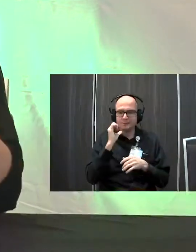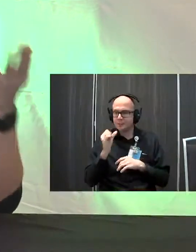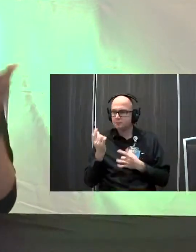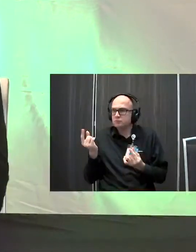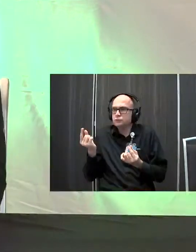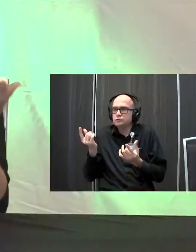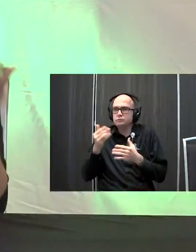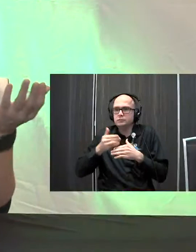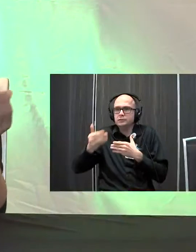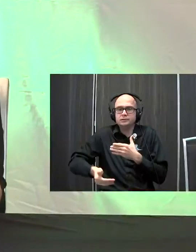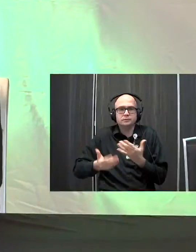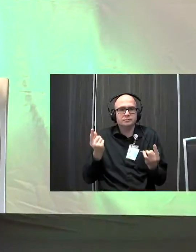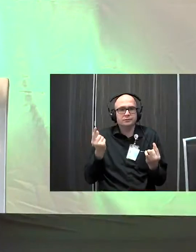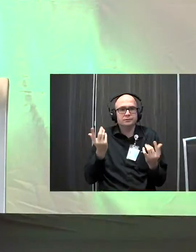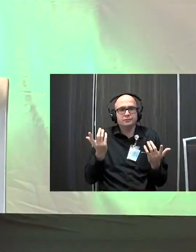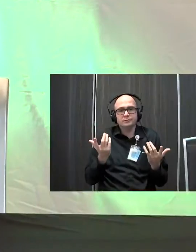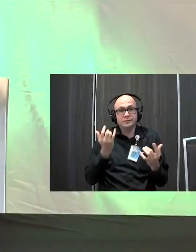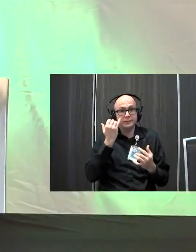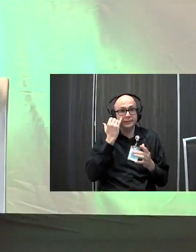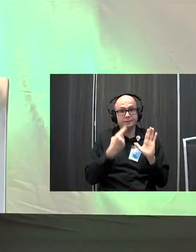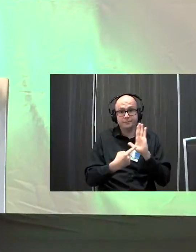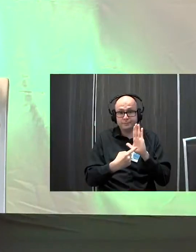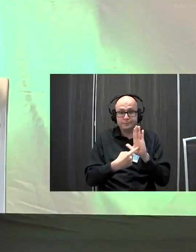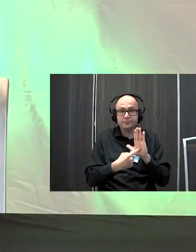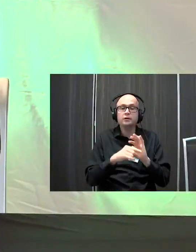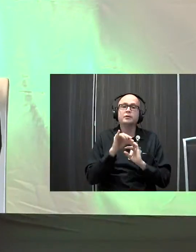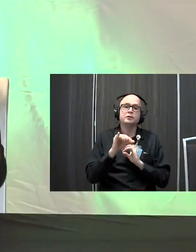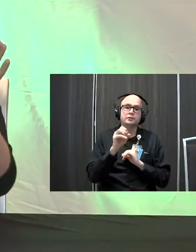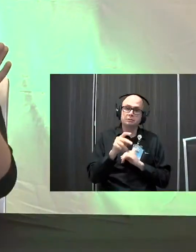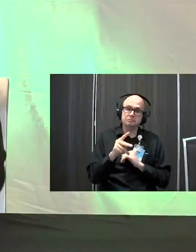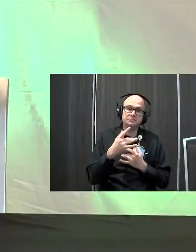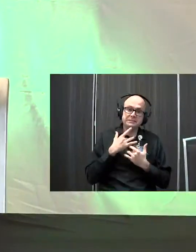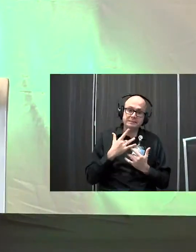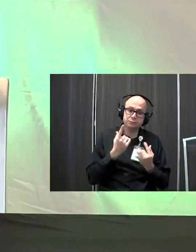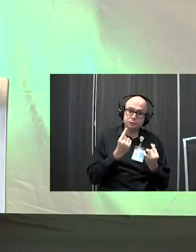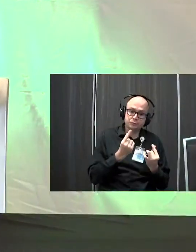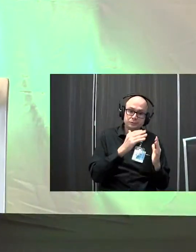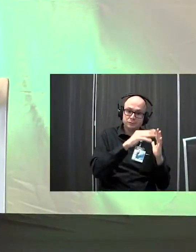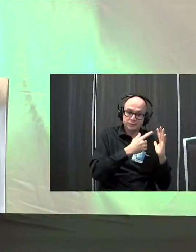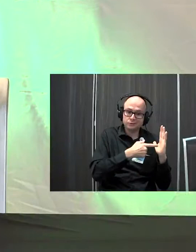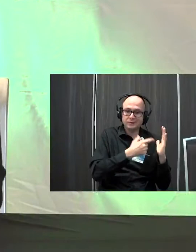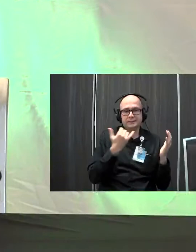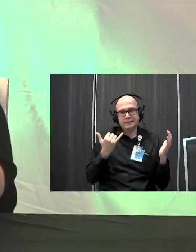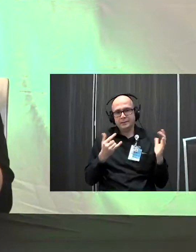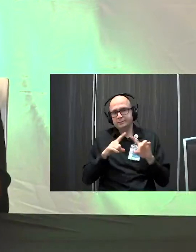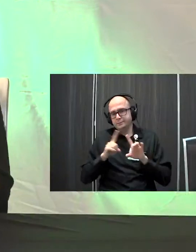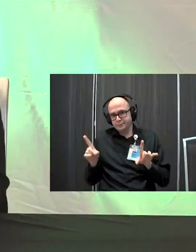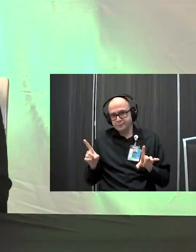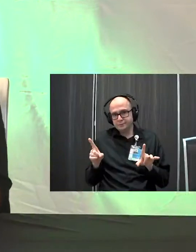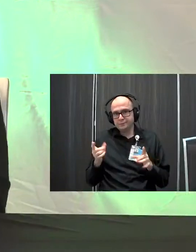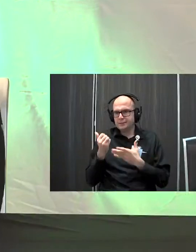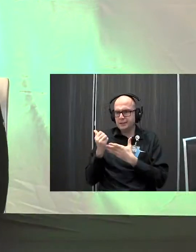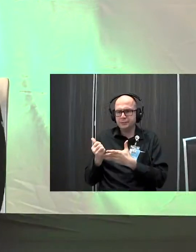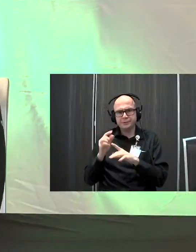where am I supposed to go? What am I going to be doing? So if you can lay out to them, okay, this is what we typically do, here's what we are doing, it can help give them a little bit